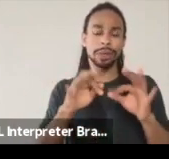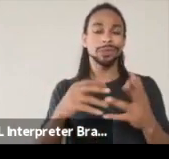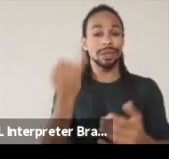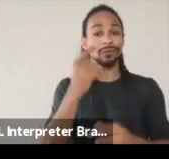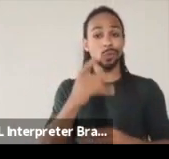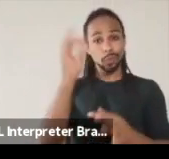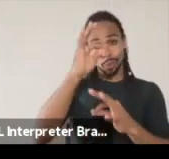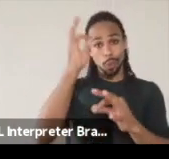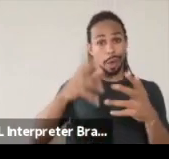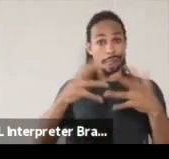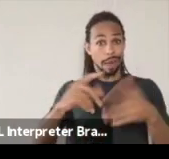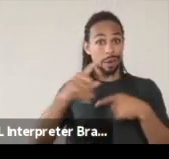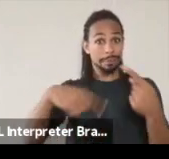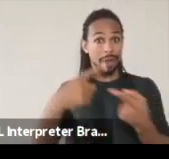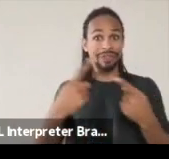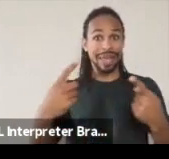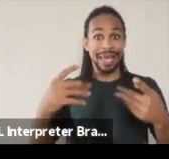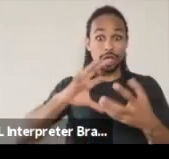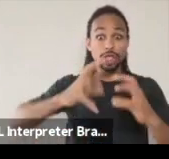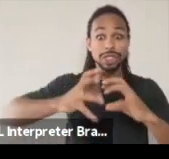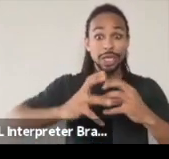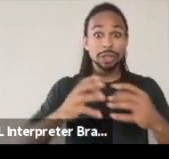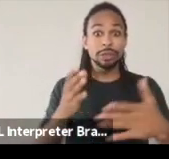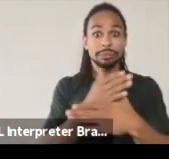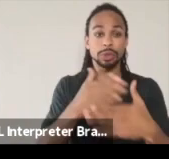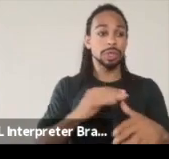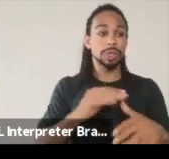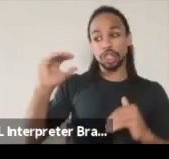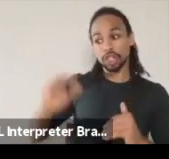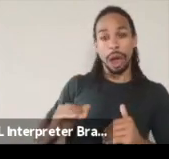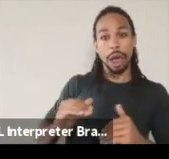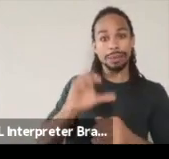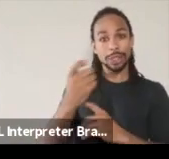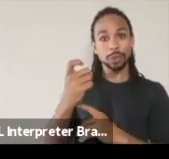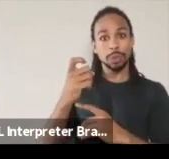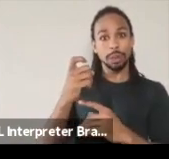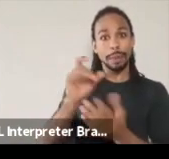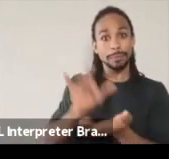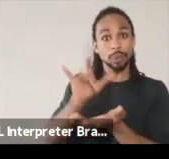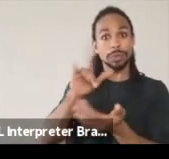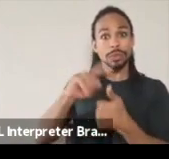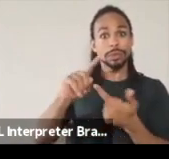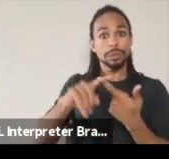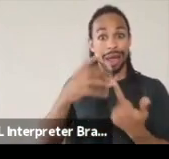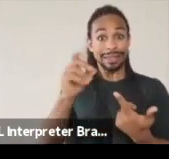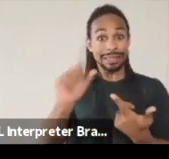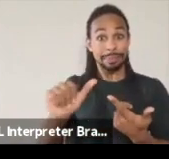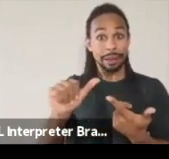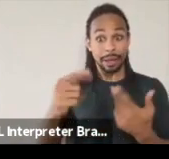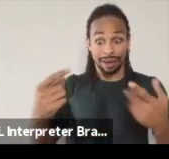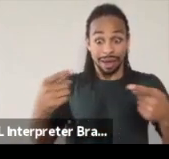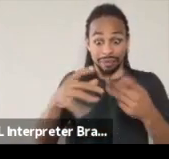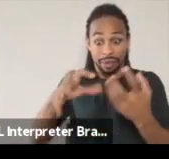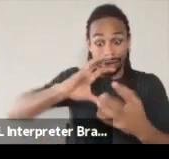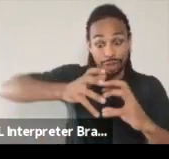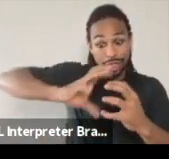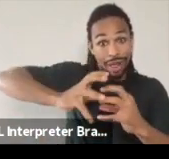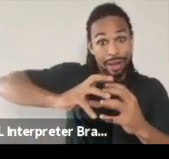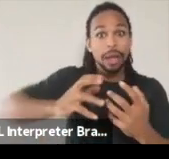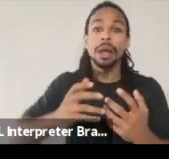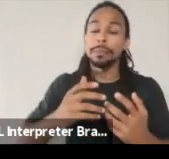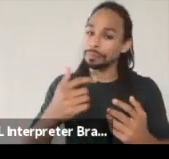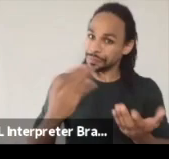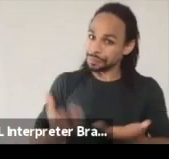between specifically child sexual abuse and disability, to look at the work of